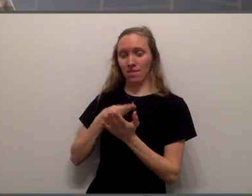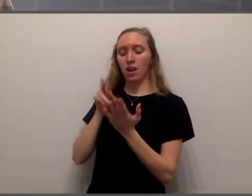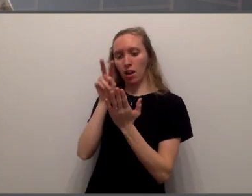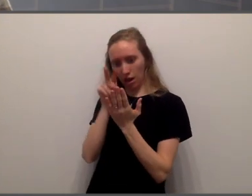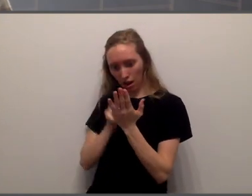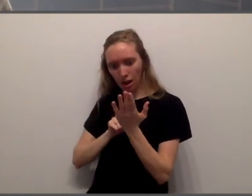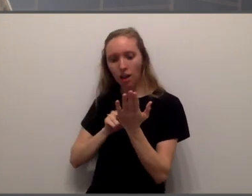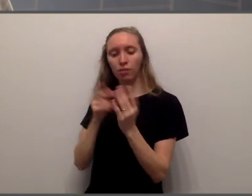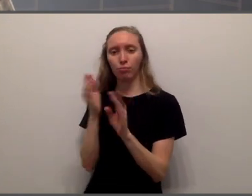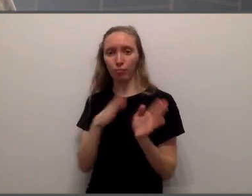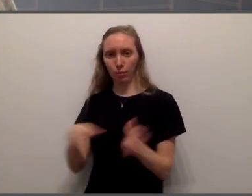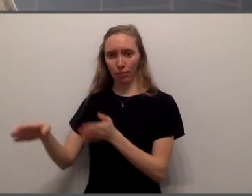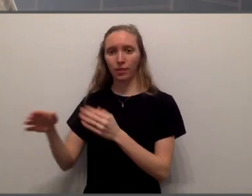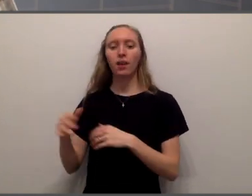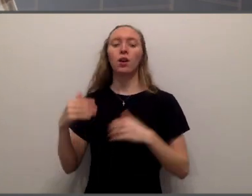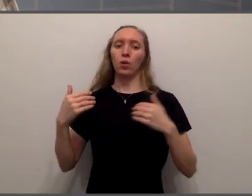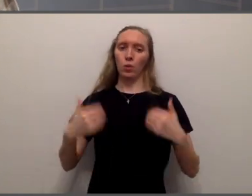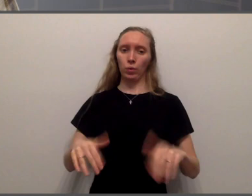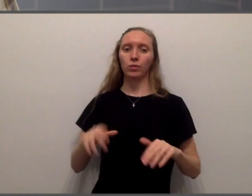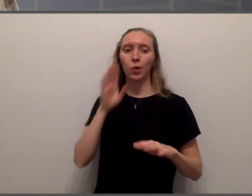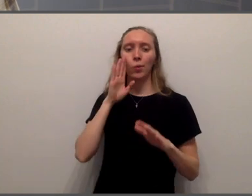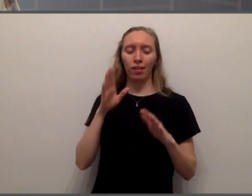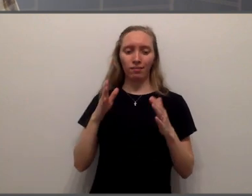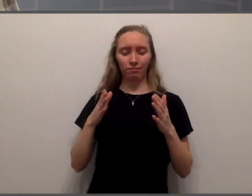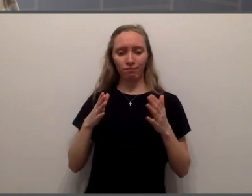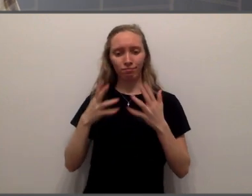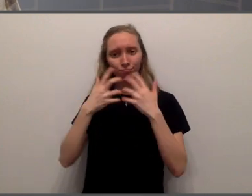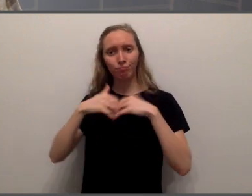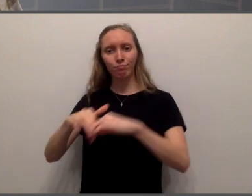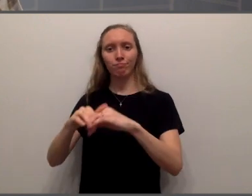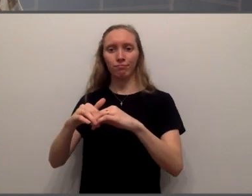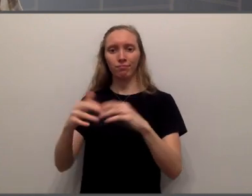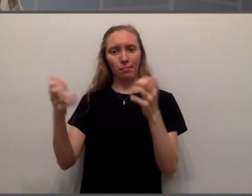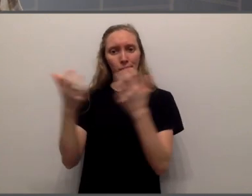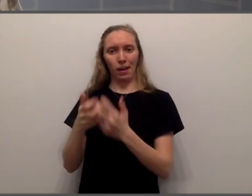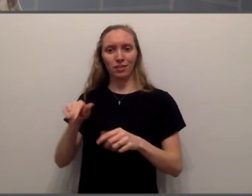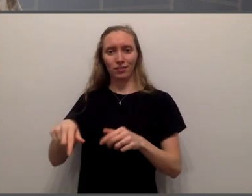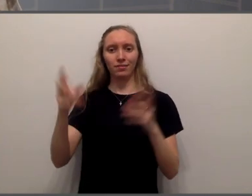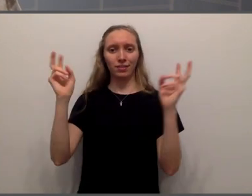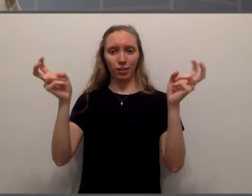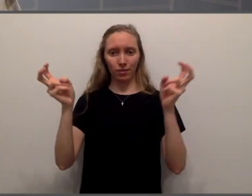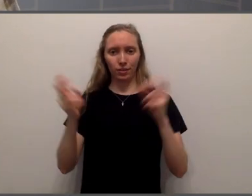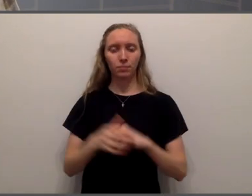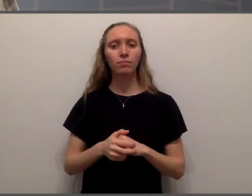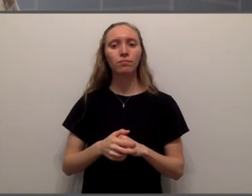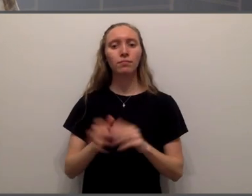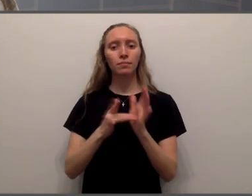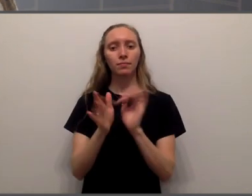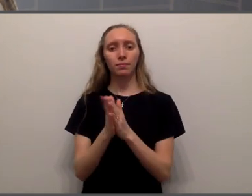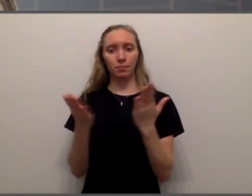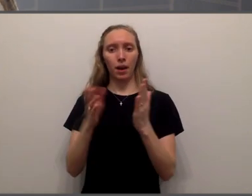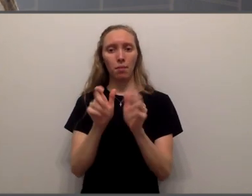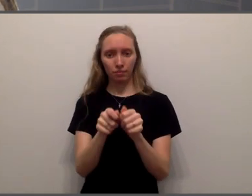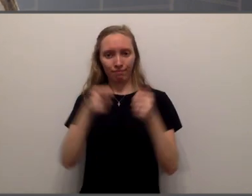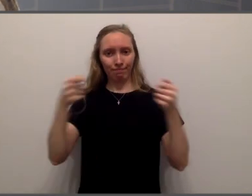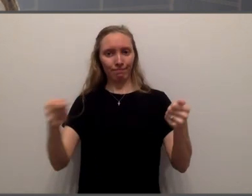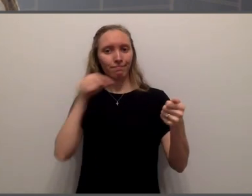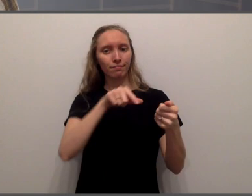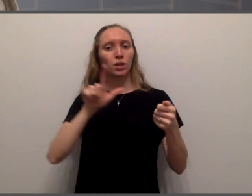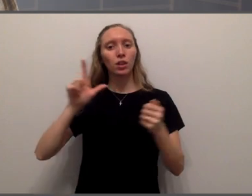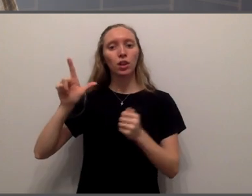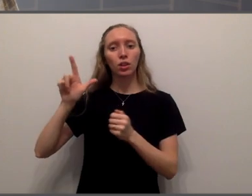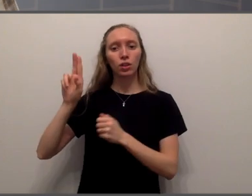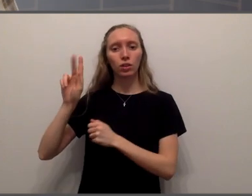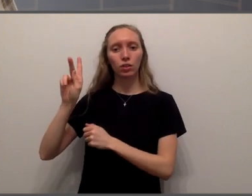entering into the discussion. All right, so you've got your Bibles open, hopefully, to Luke chapter 14. Luke chapter